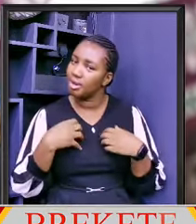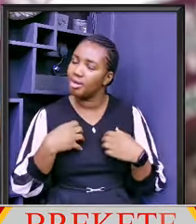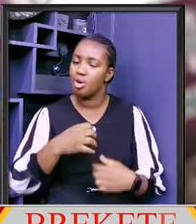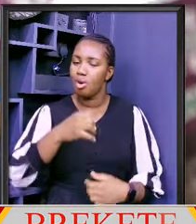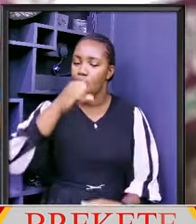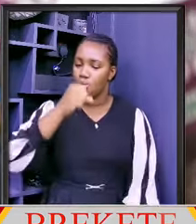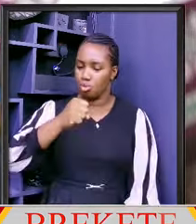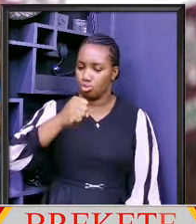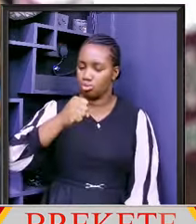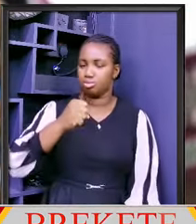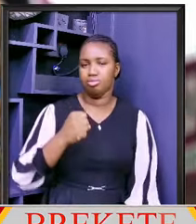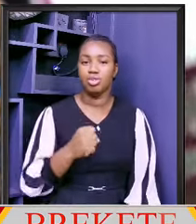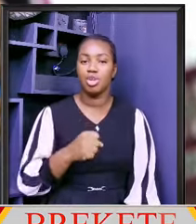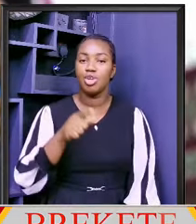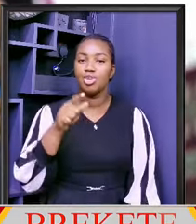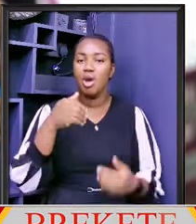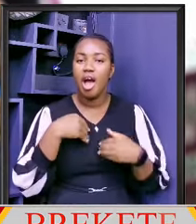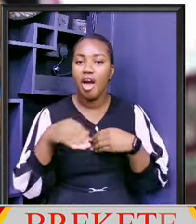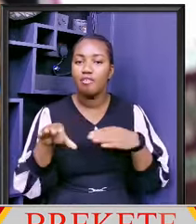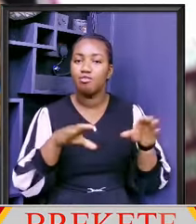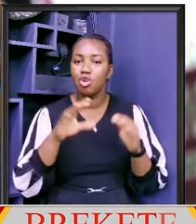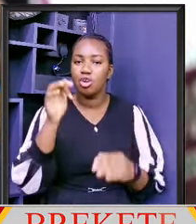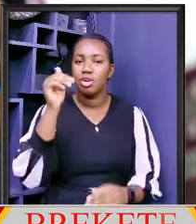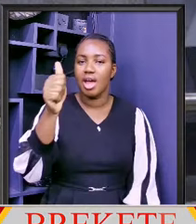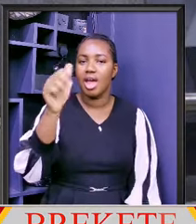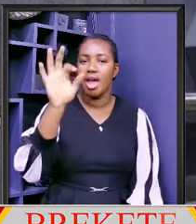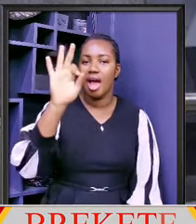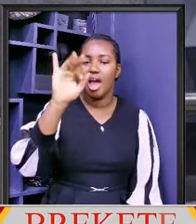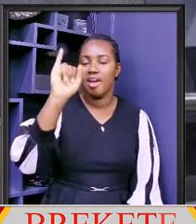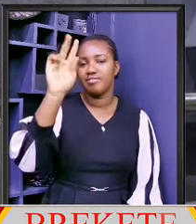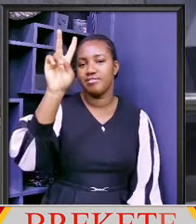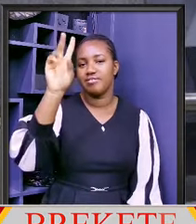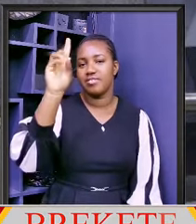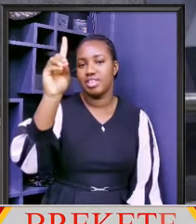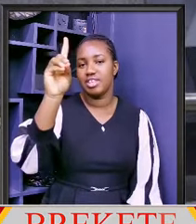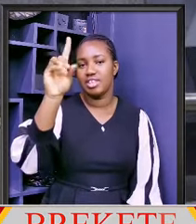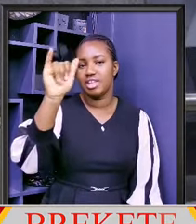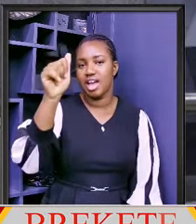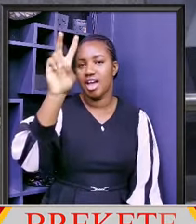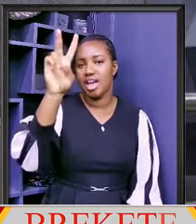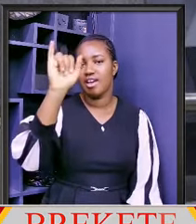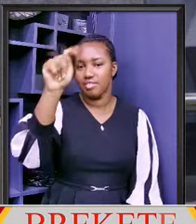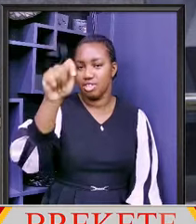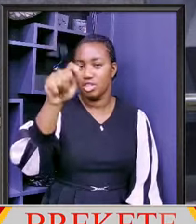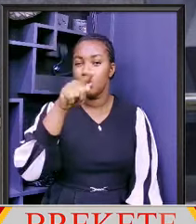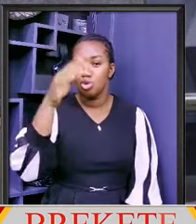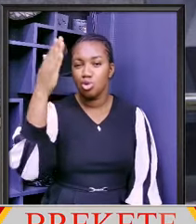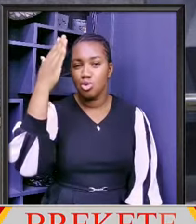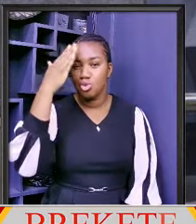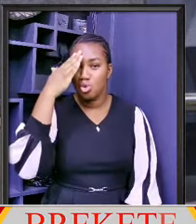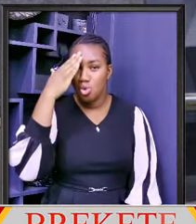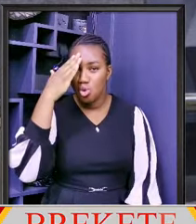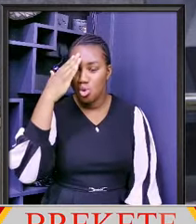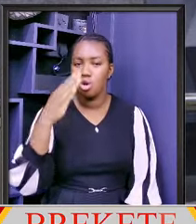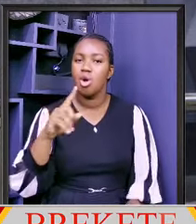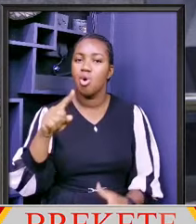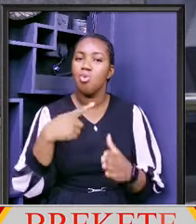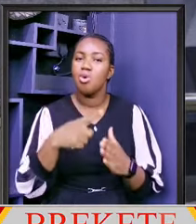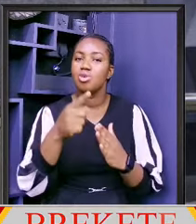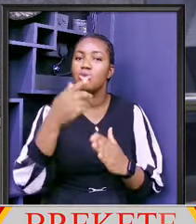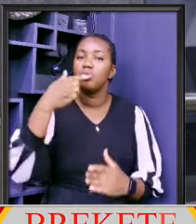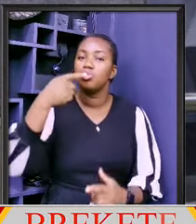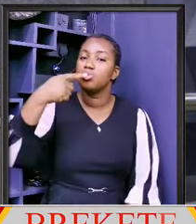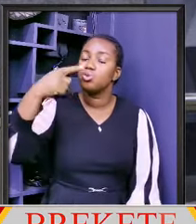microphone. Yes, sir. You don't do affidavit? Yes, sir. You know the implication of make person swear